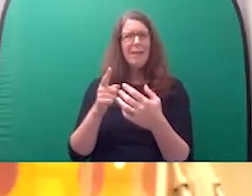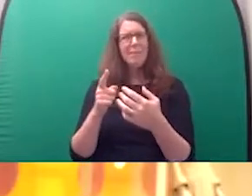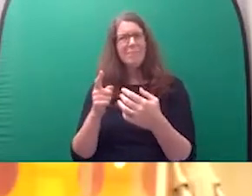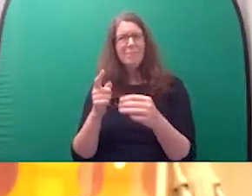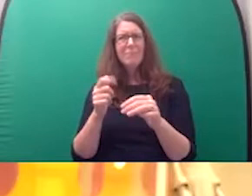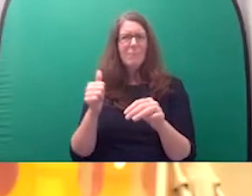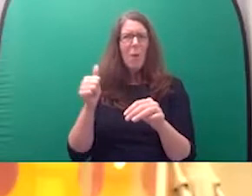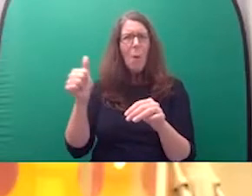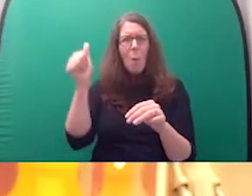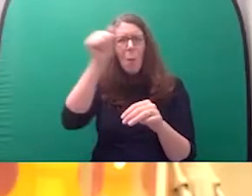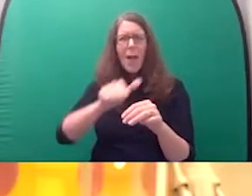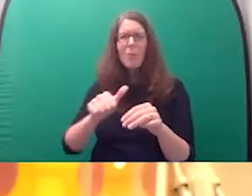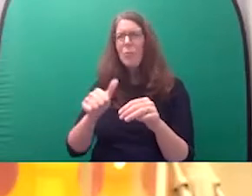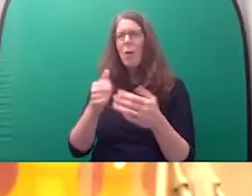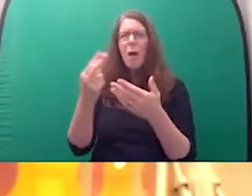tea